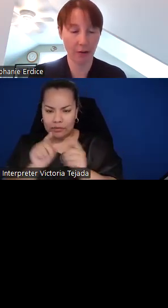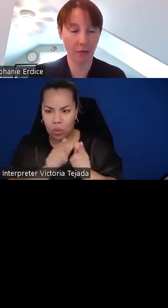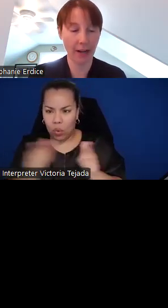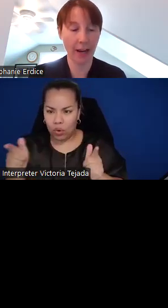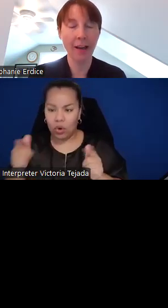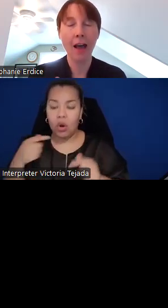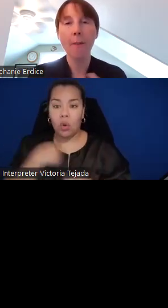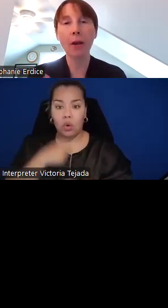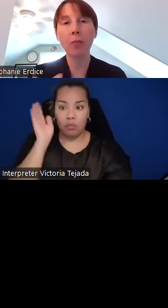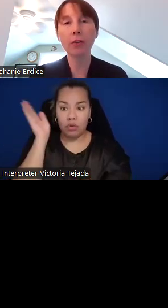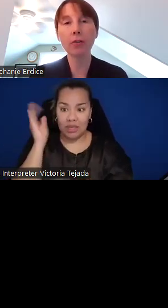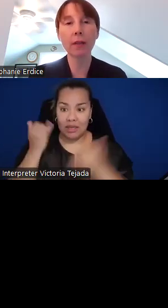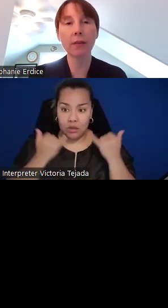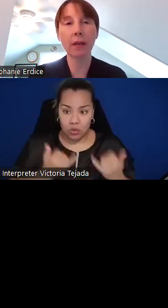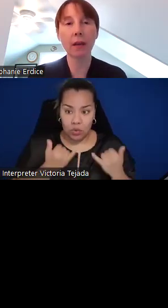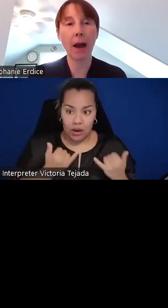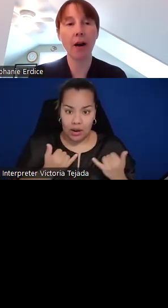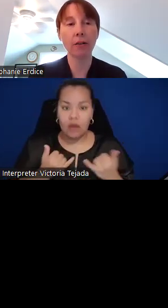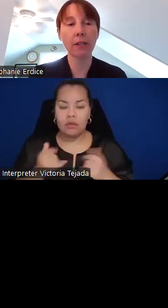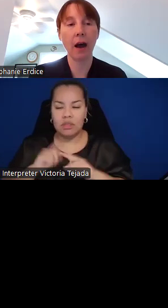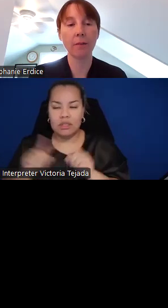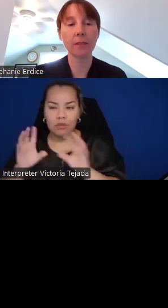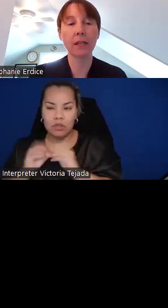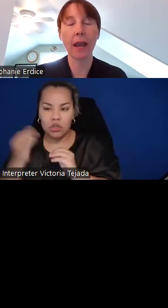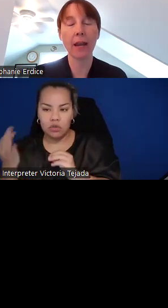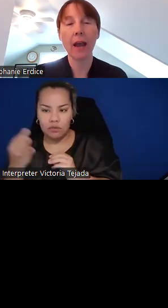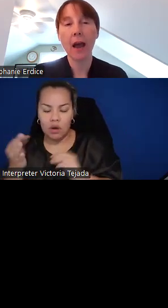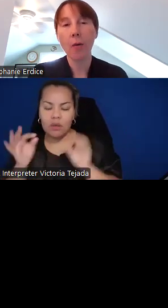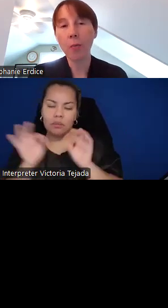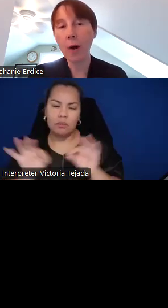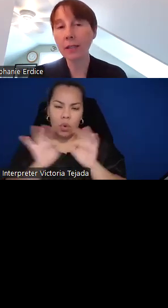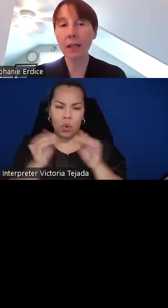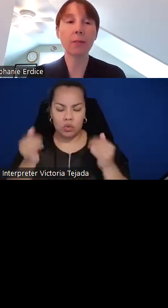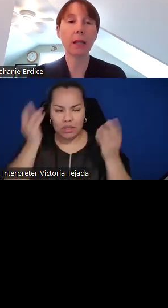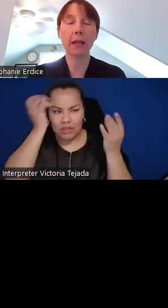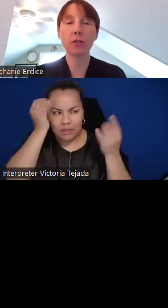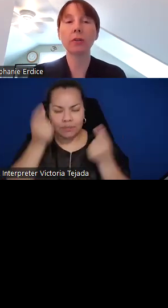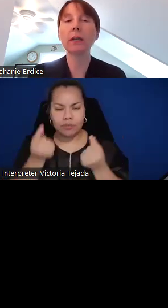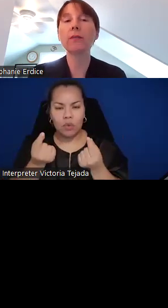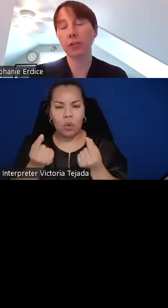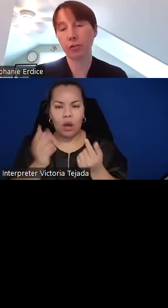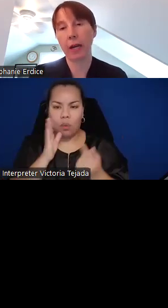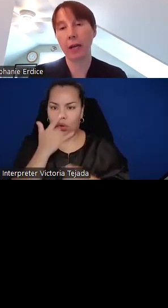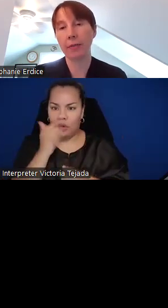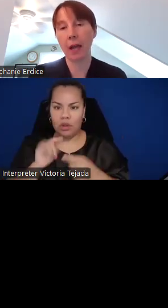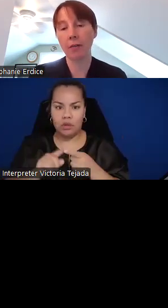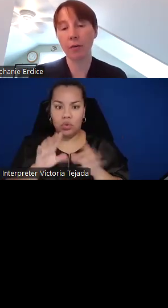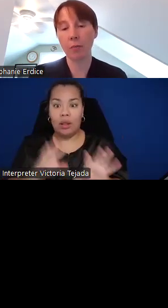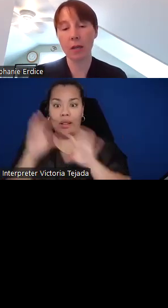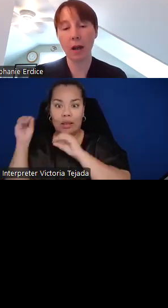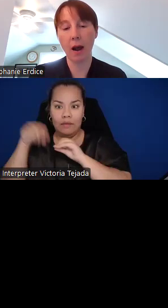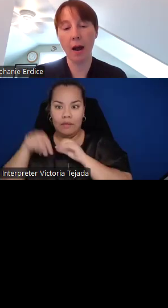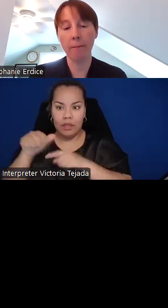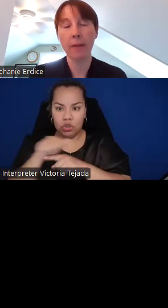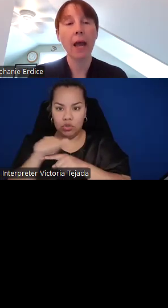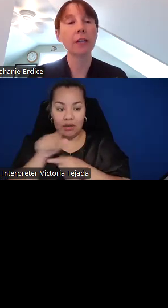different session on Friday. But I want you to really think about today what it's going to be like to leave this training at the end of